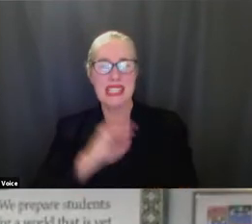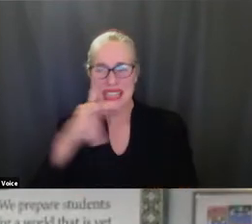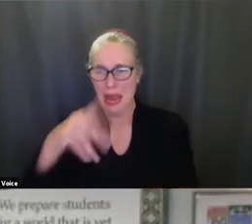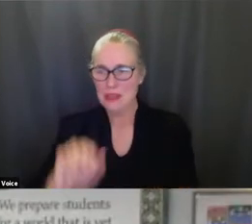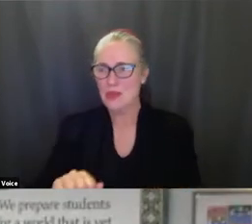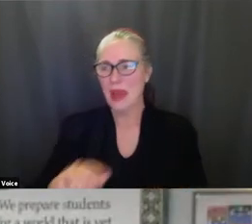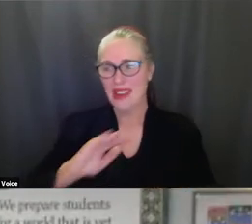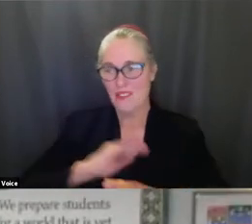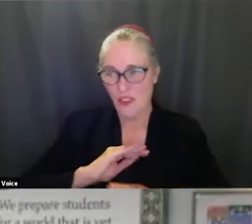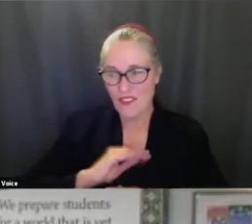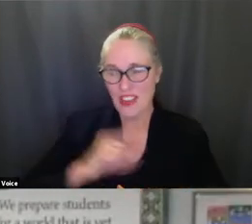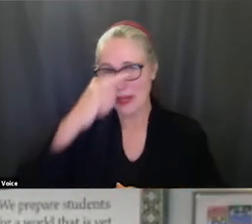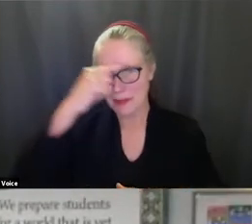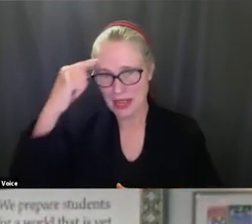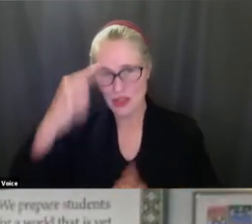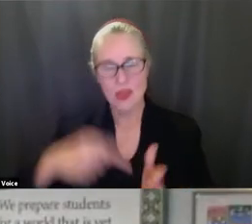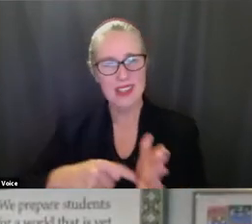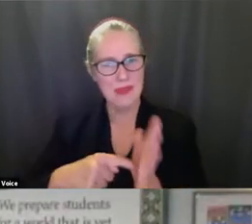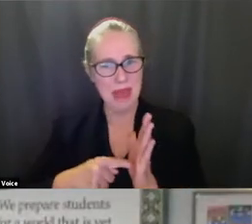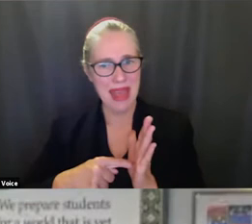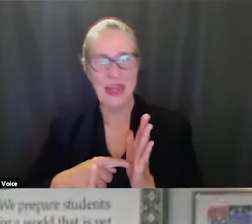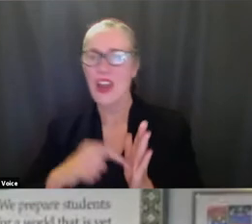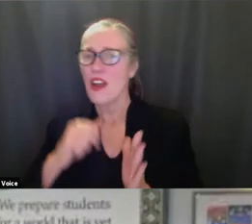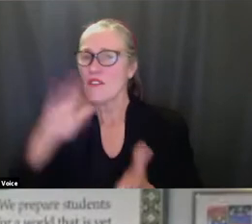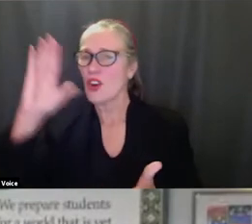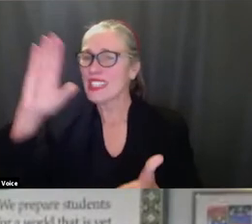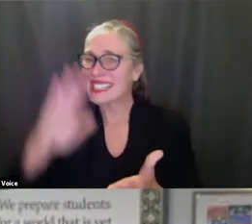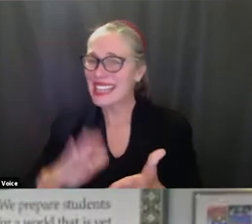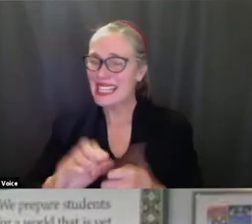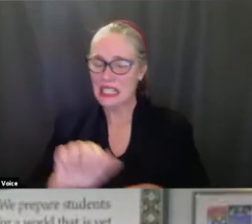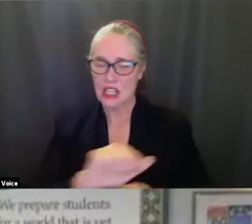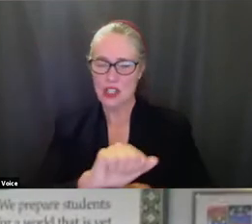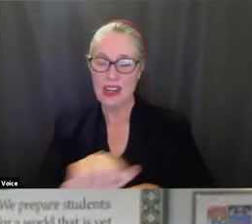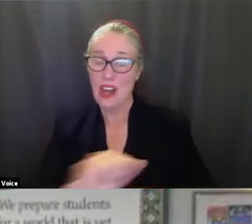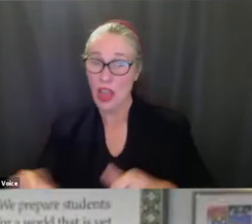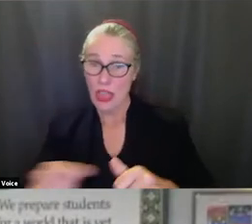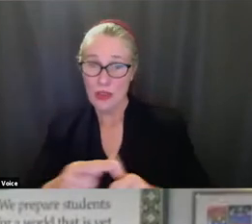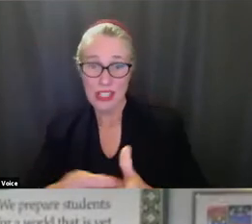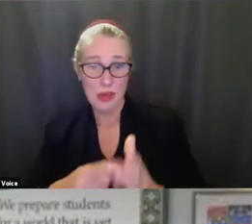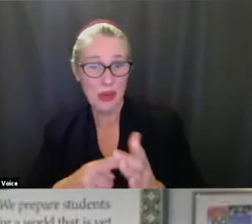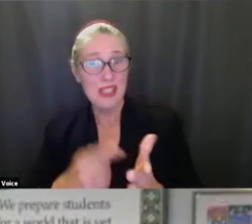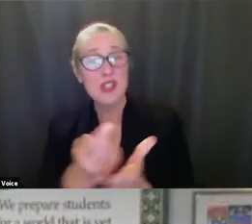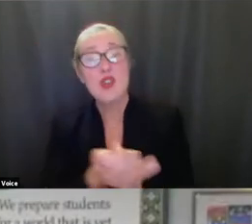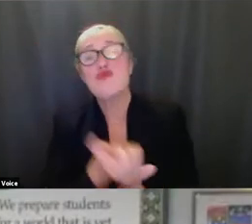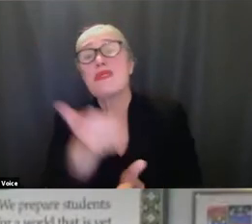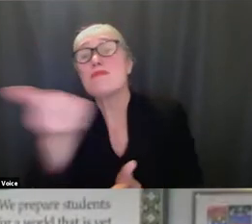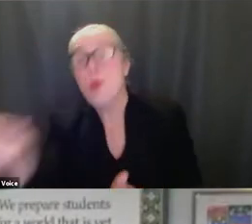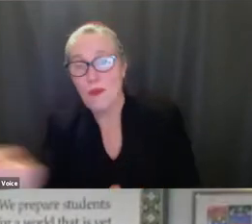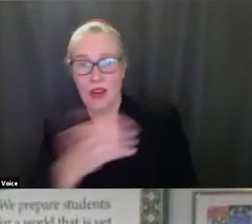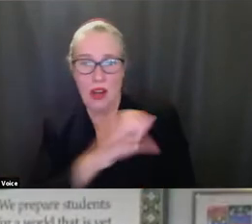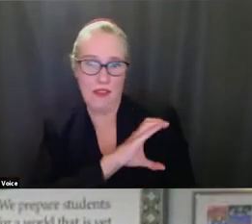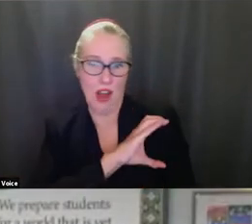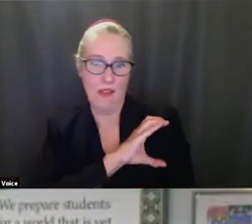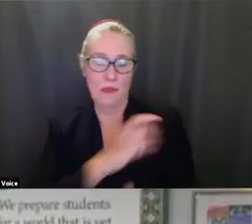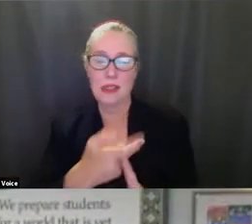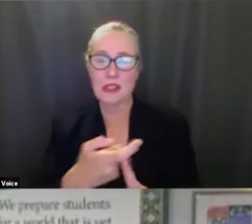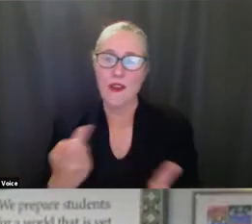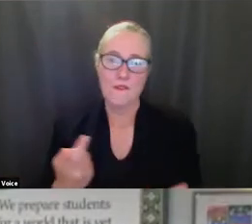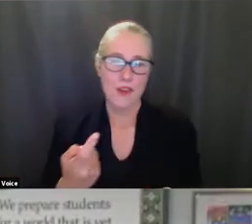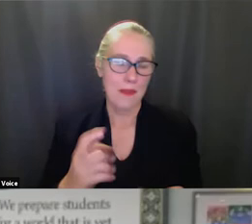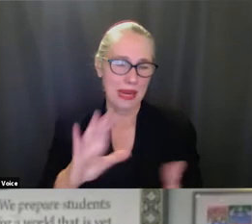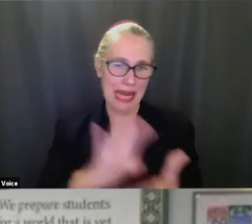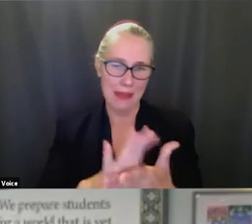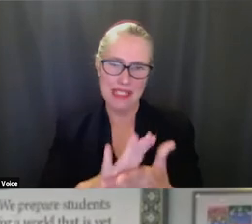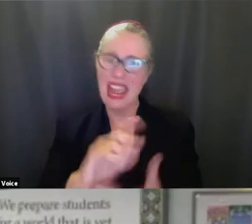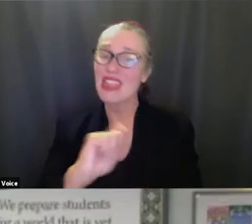student demand for de-escalation training but let's not forget that the original demand was for the removal of law enforcement from campuses and they changed it under